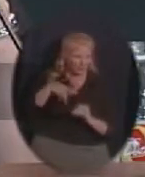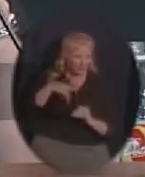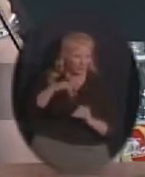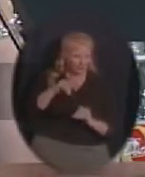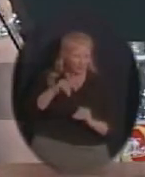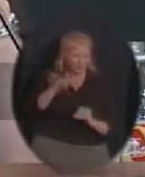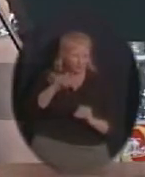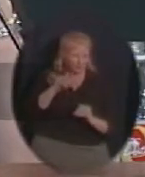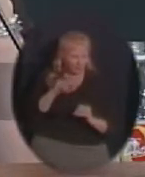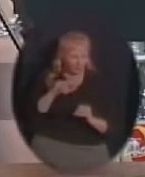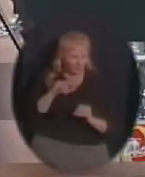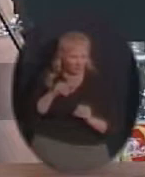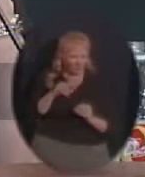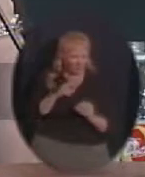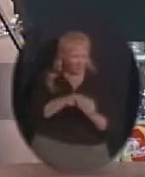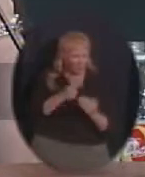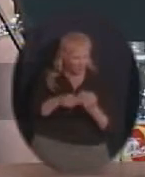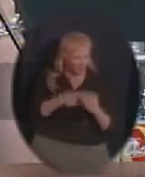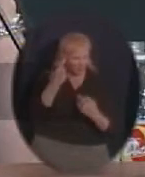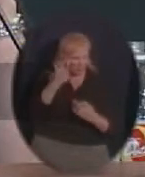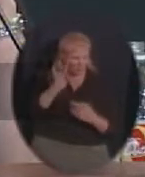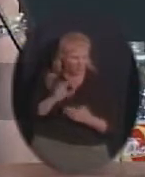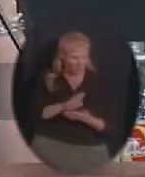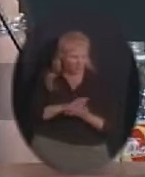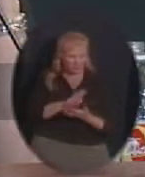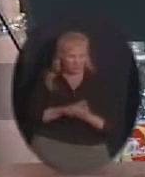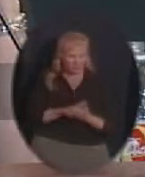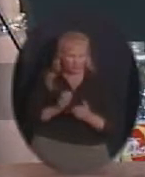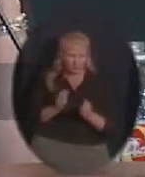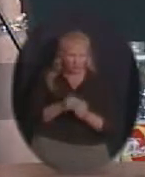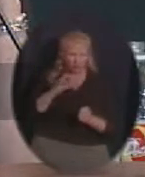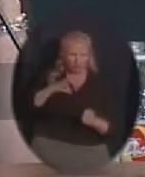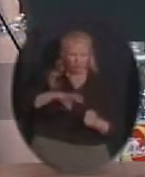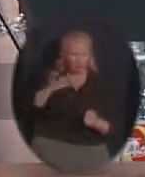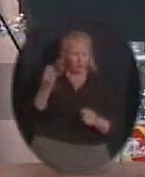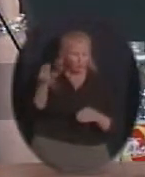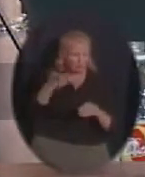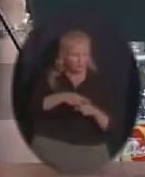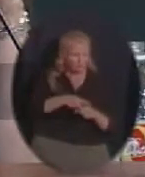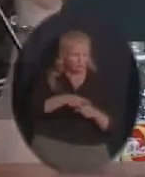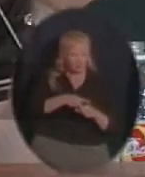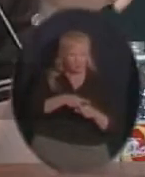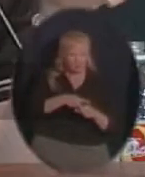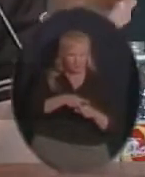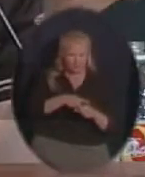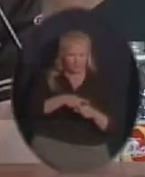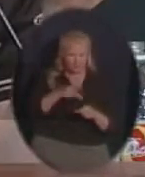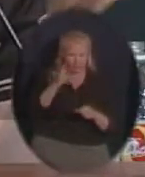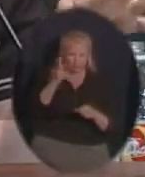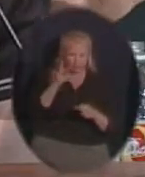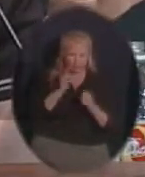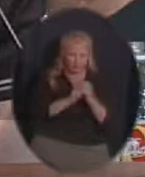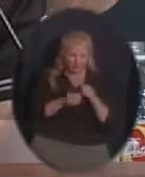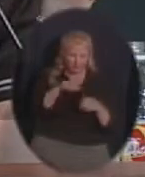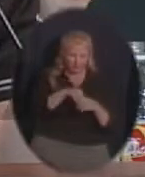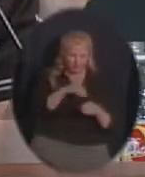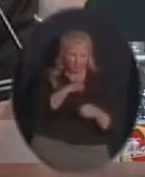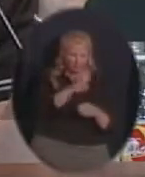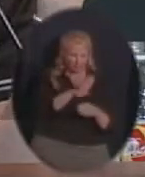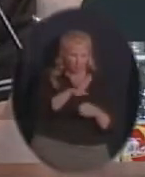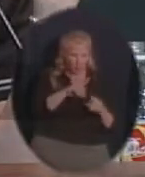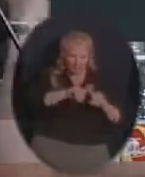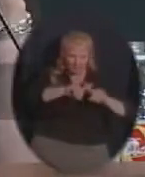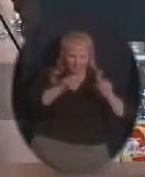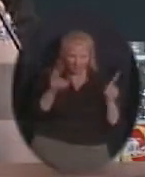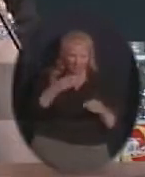8 schools with voluntary participation, with 2 each in the 4 high schools.